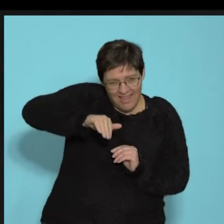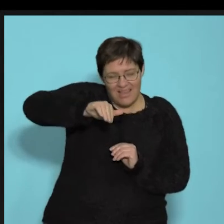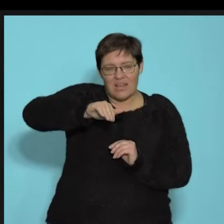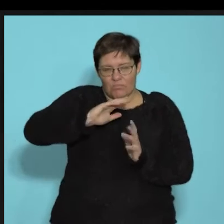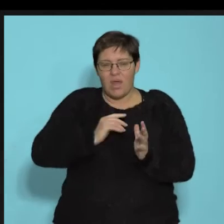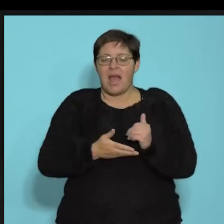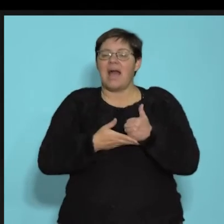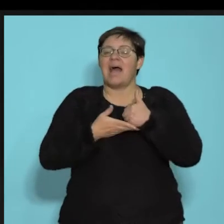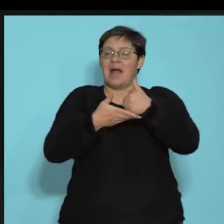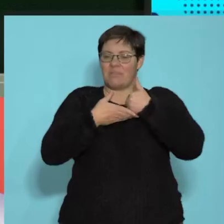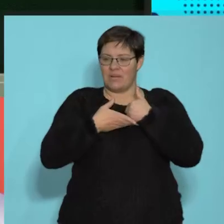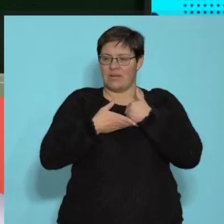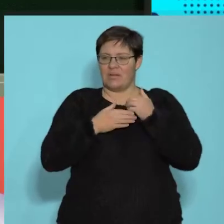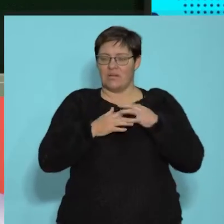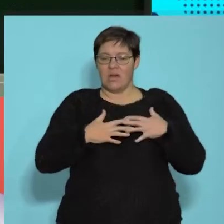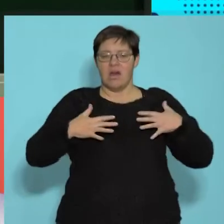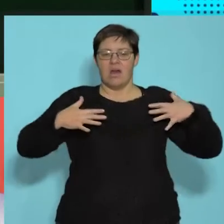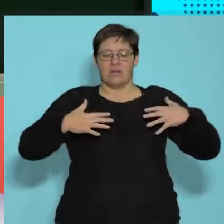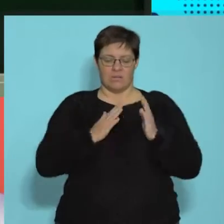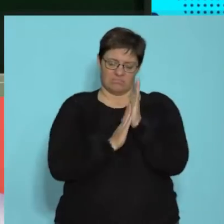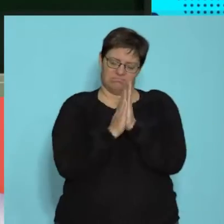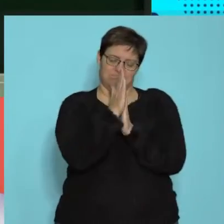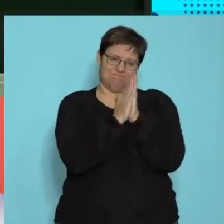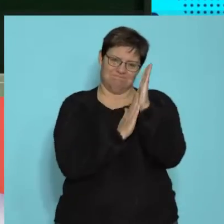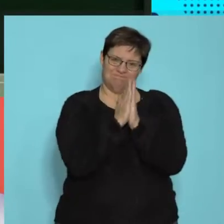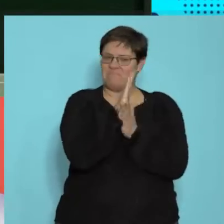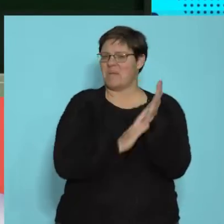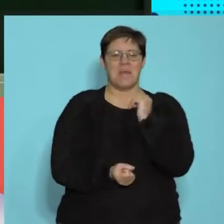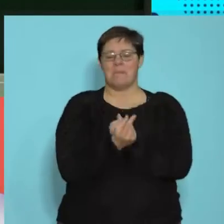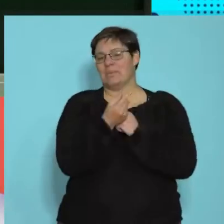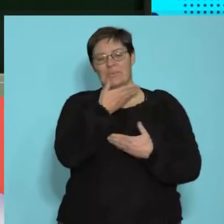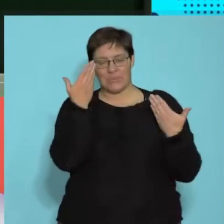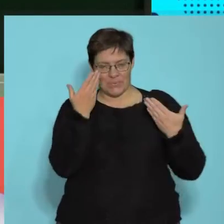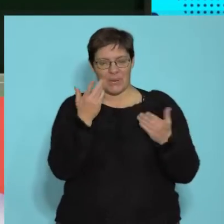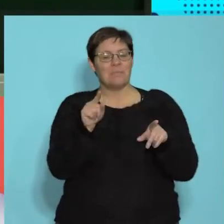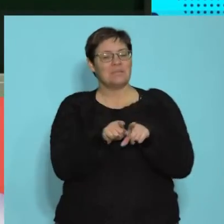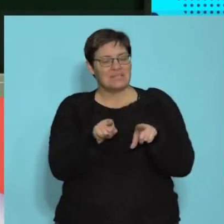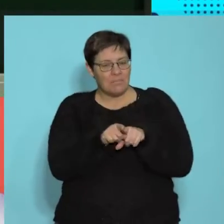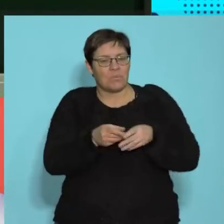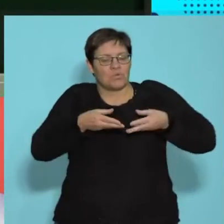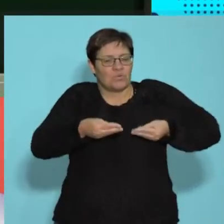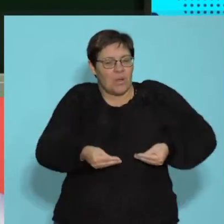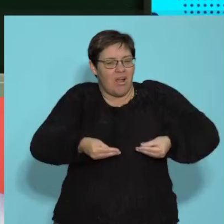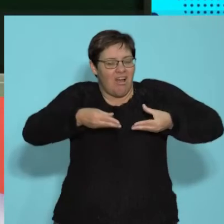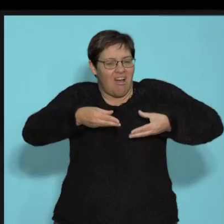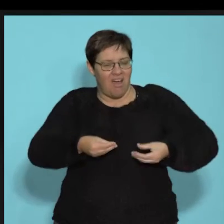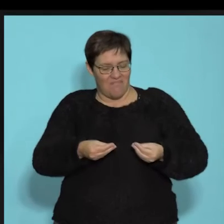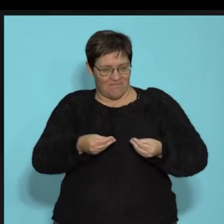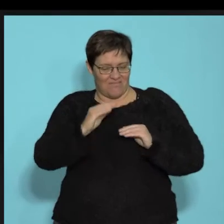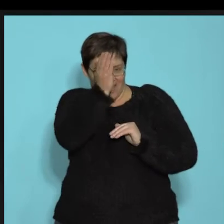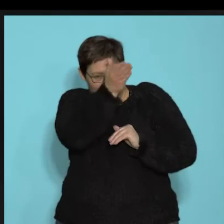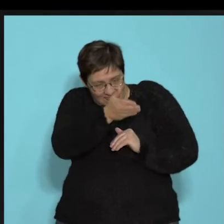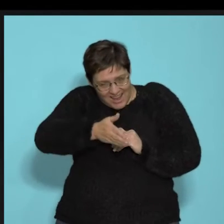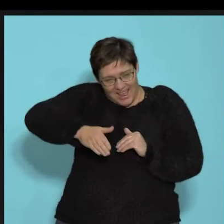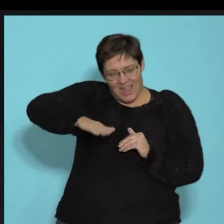lungs helps us so no friction occurs, but it also gives us that moist layer,